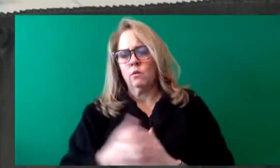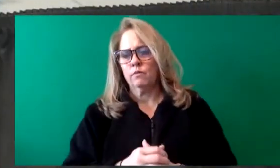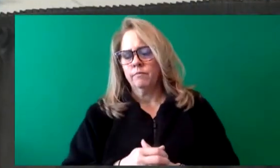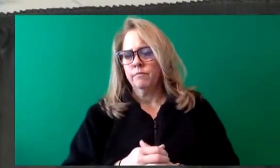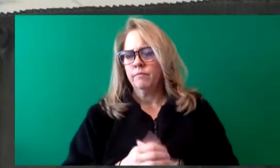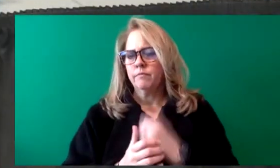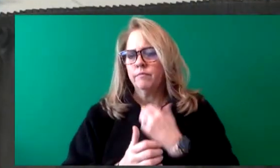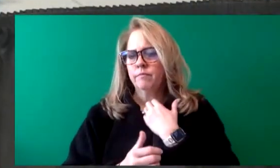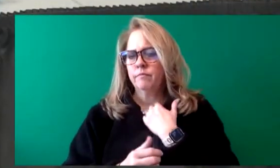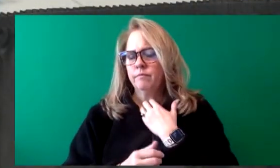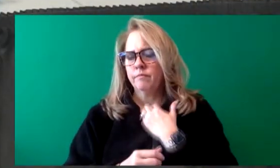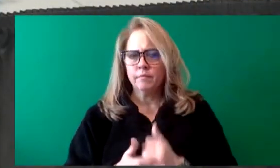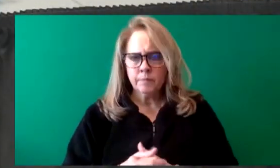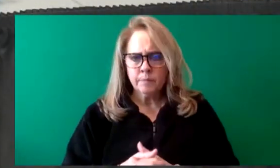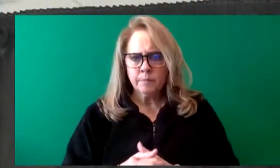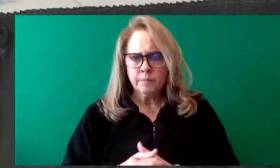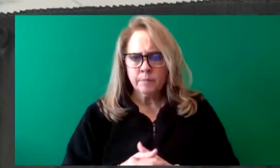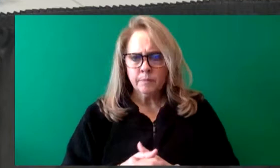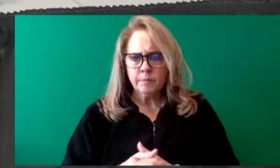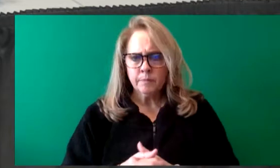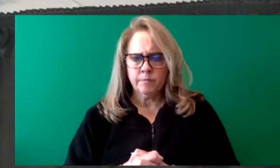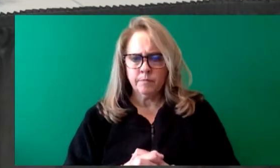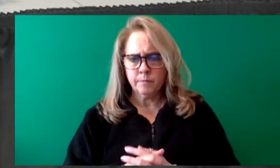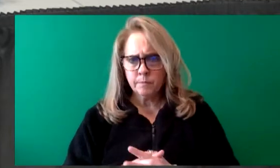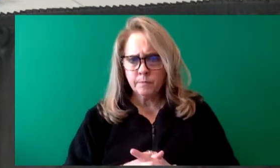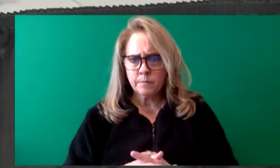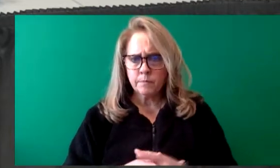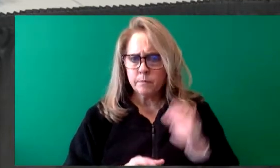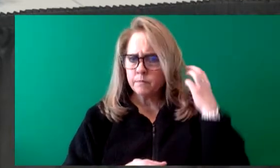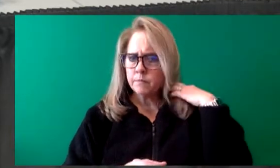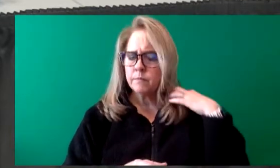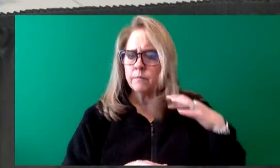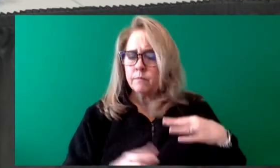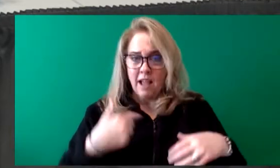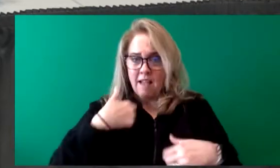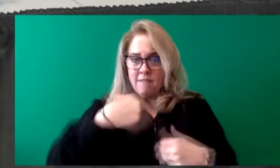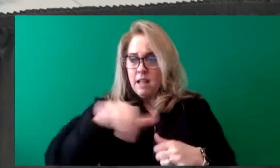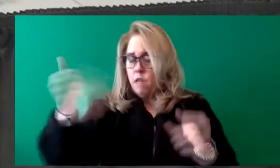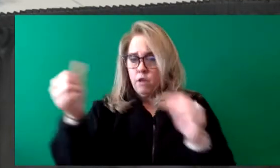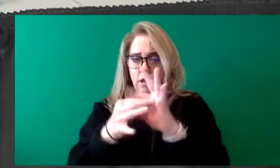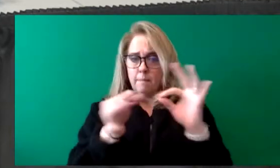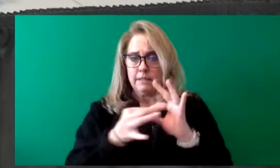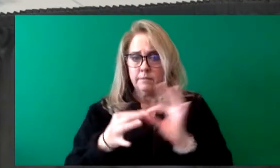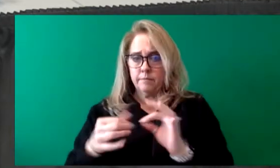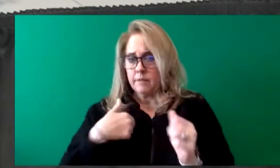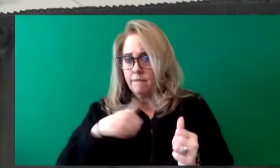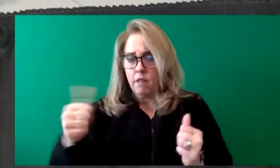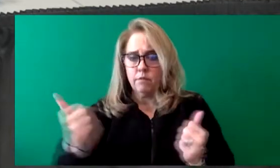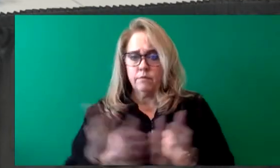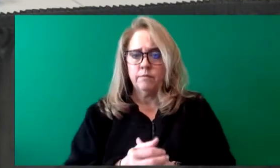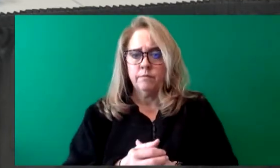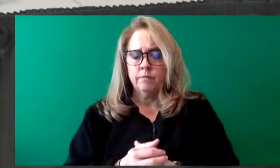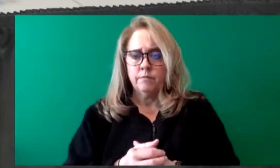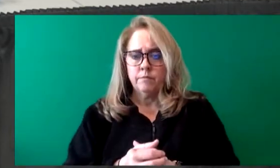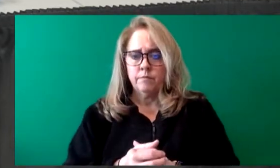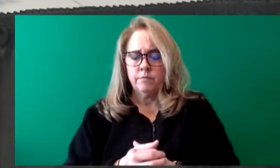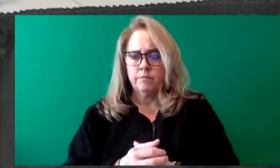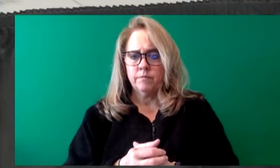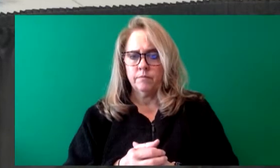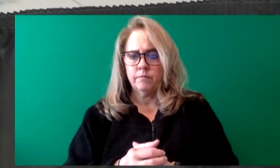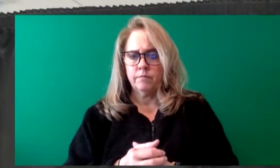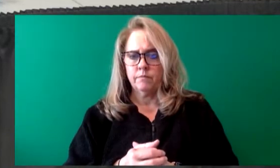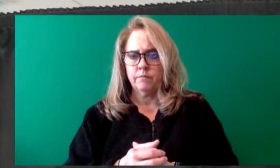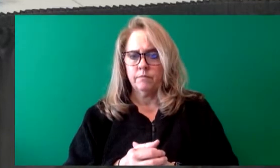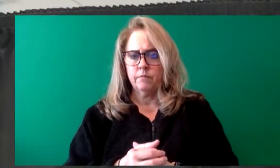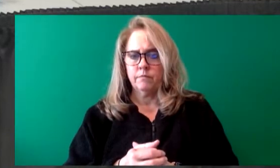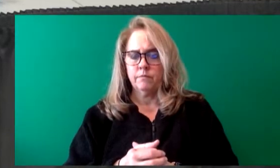Excellent. Any other comments? We had the blue screen of death there for a moment, but